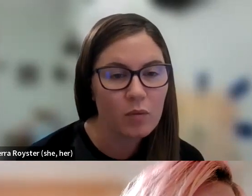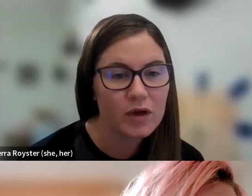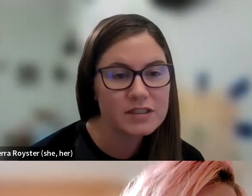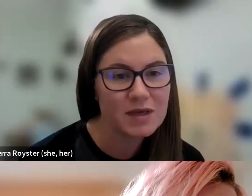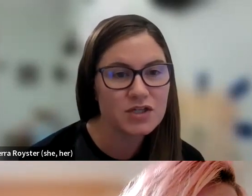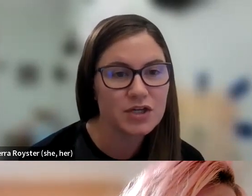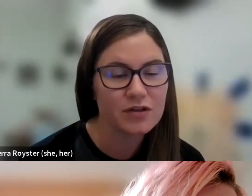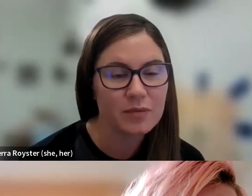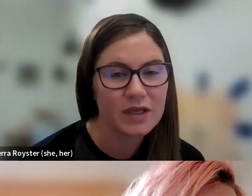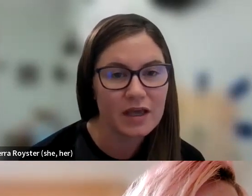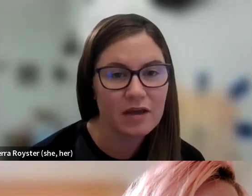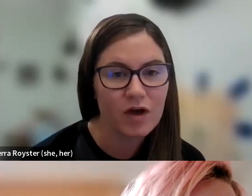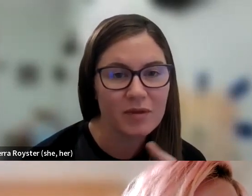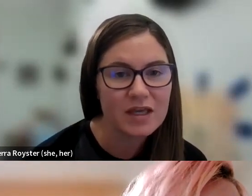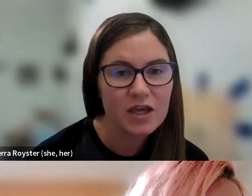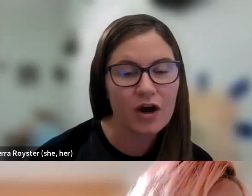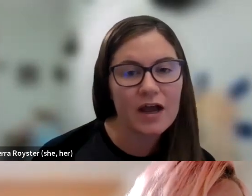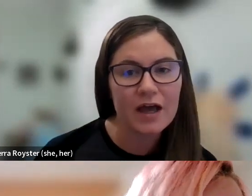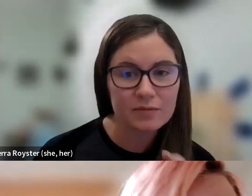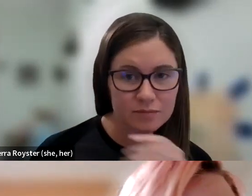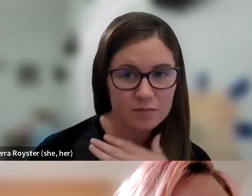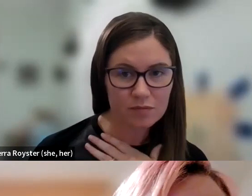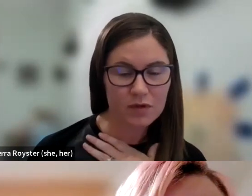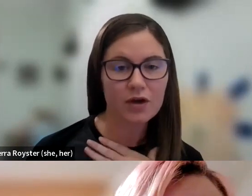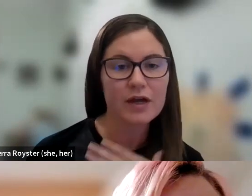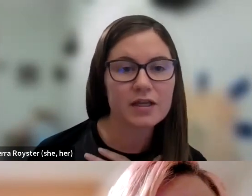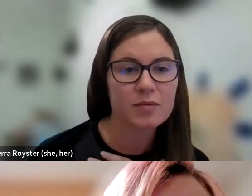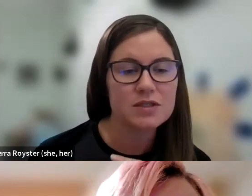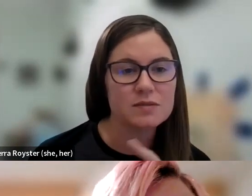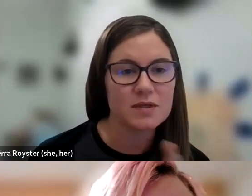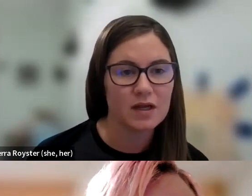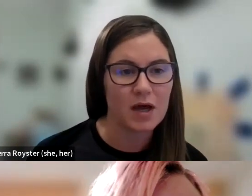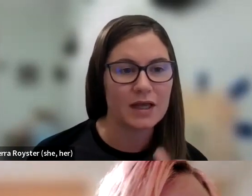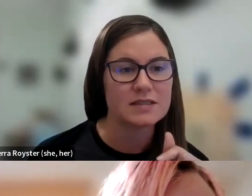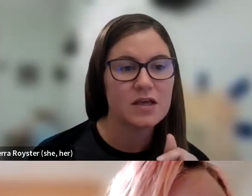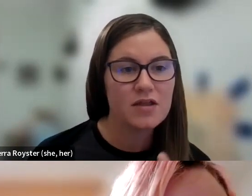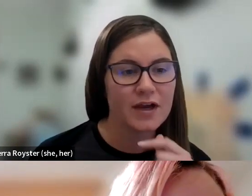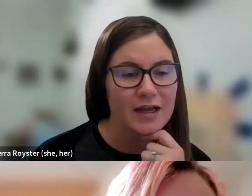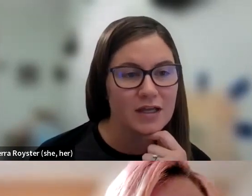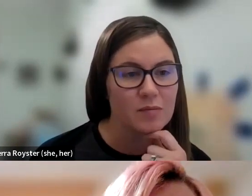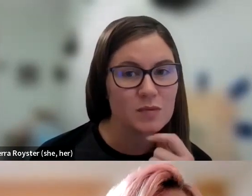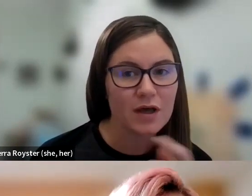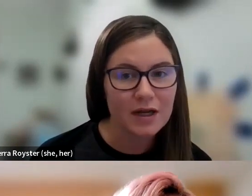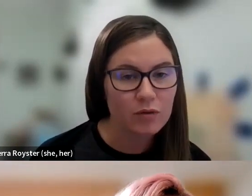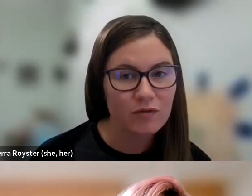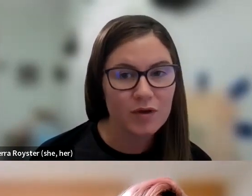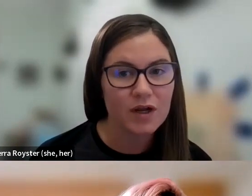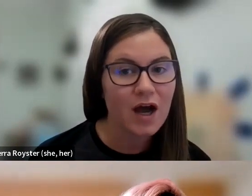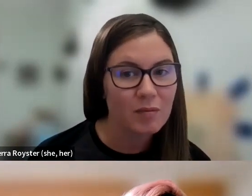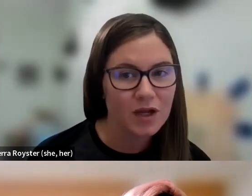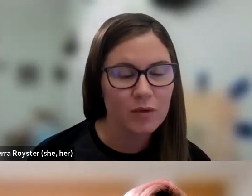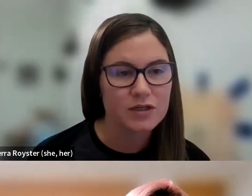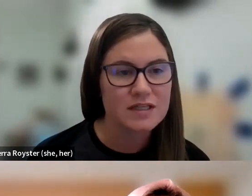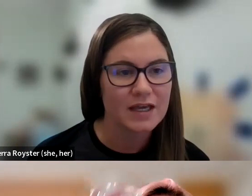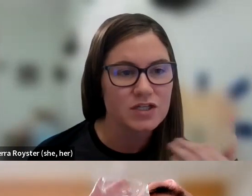I want to make sure that we give, I think Kiara had her hand up, excuse me, and then Amon has their hand up as well. I don't know if they want